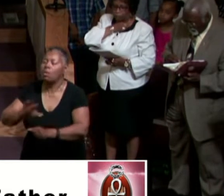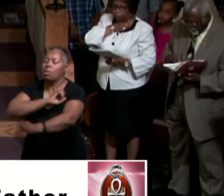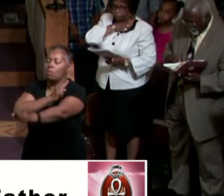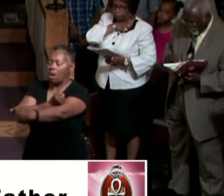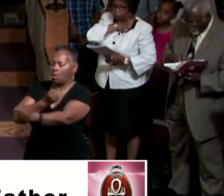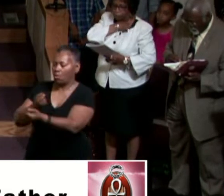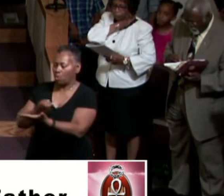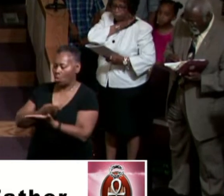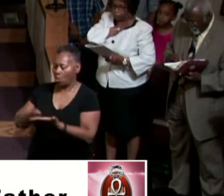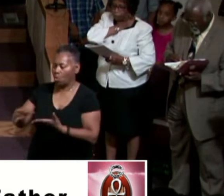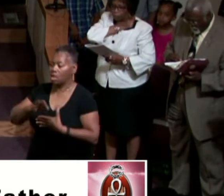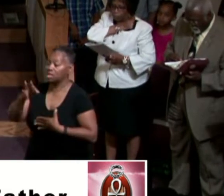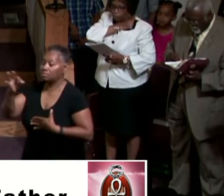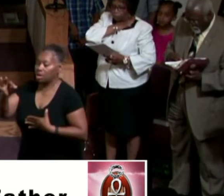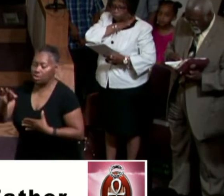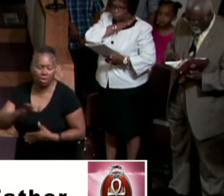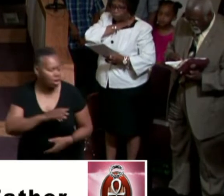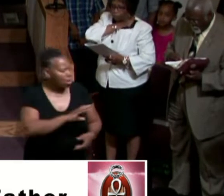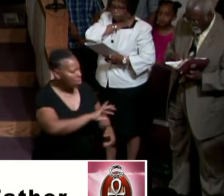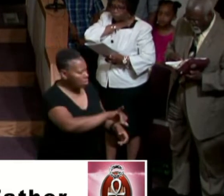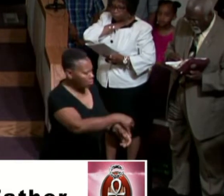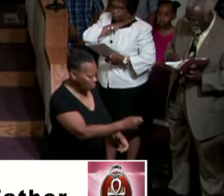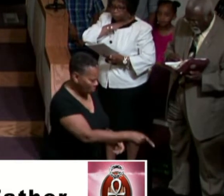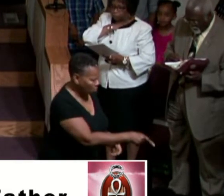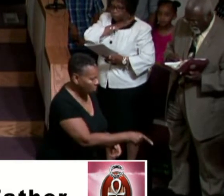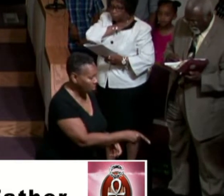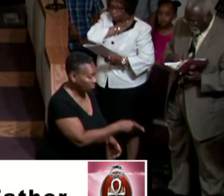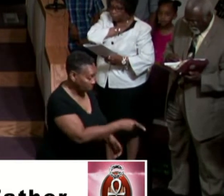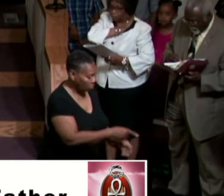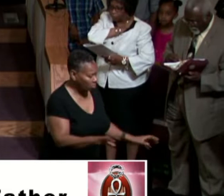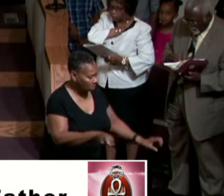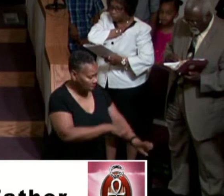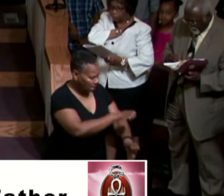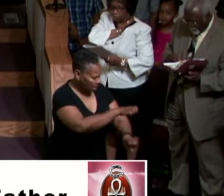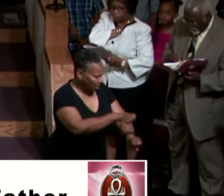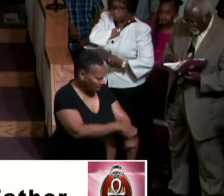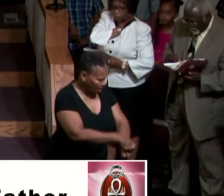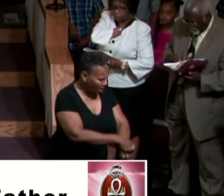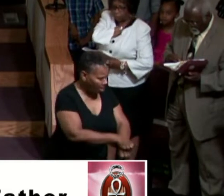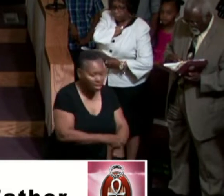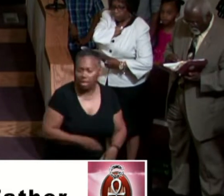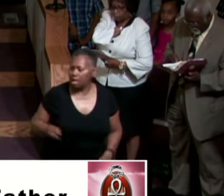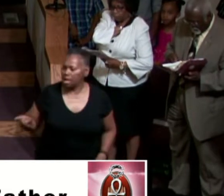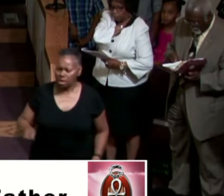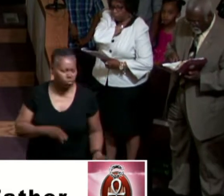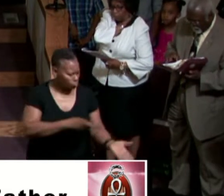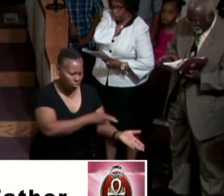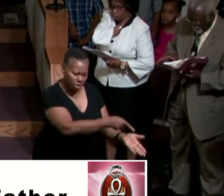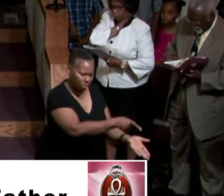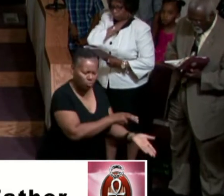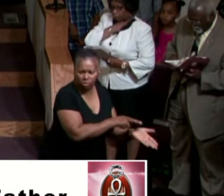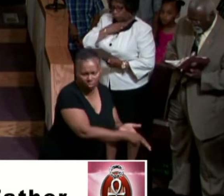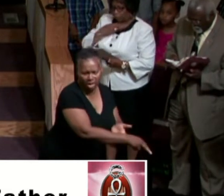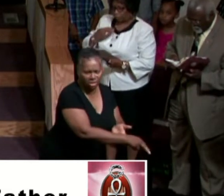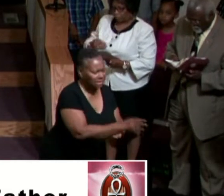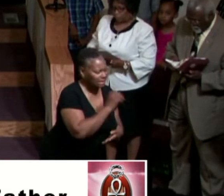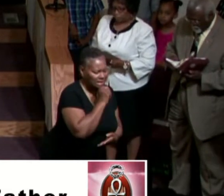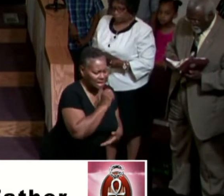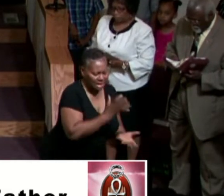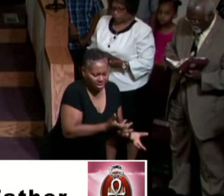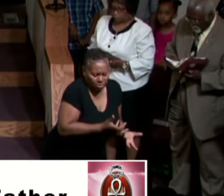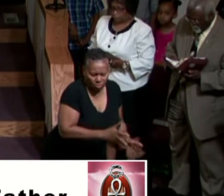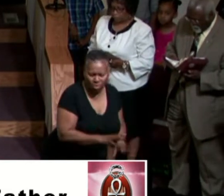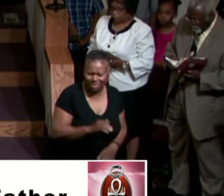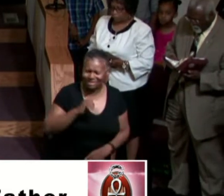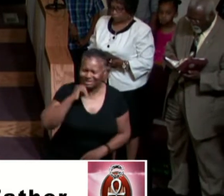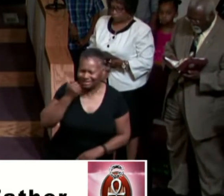Spirit. Joseph, to whom she was engaged, was a righteous man and did not want to disgrace her